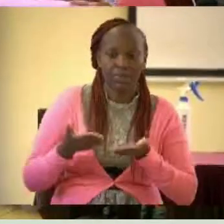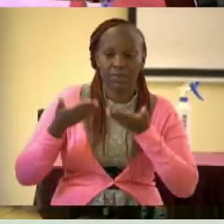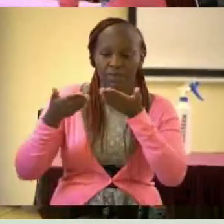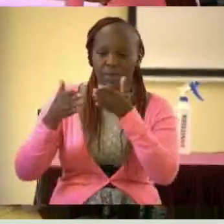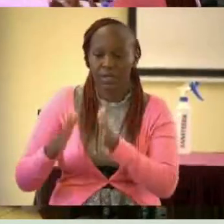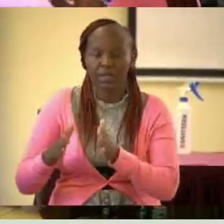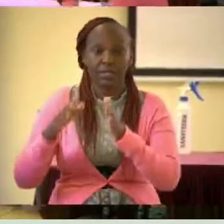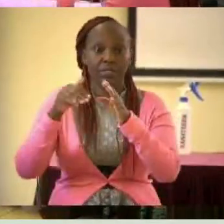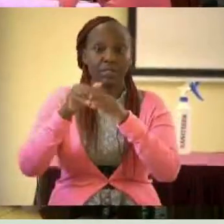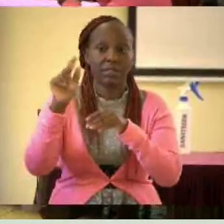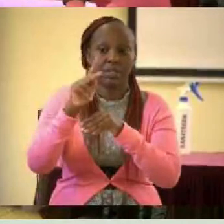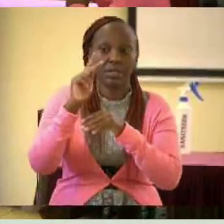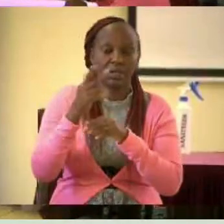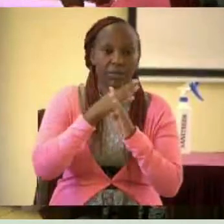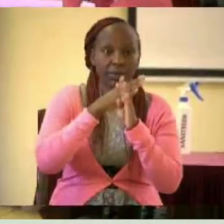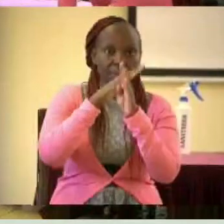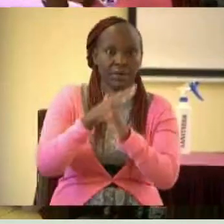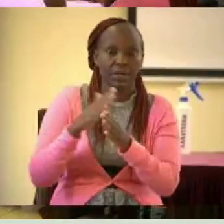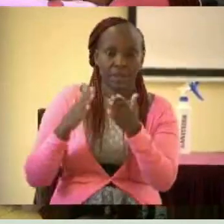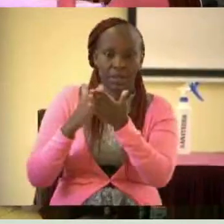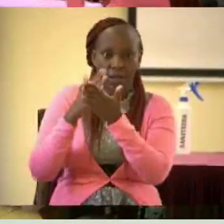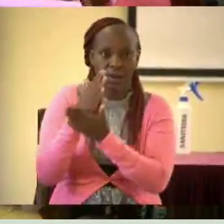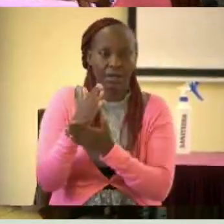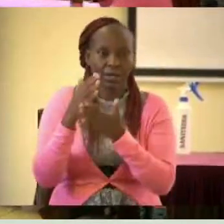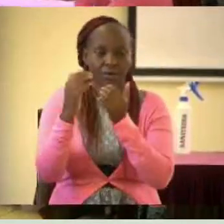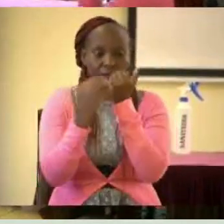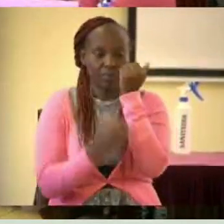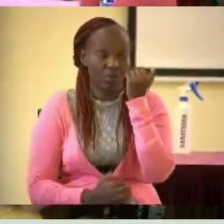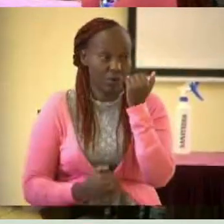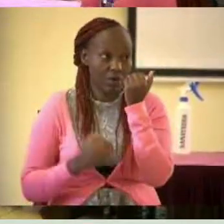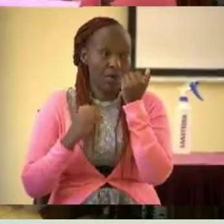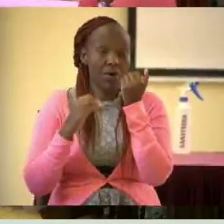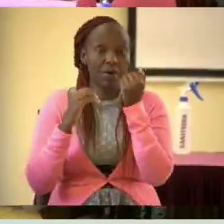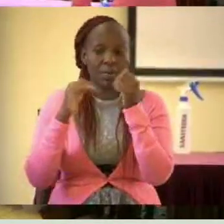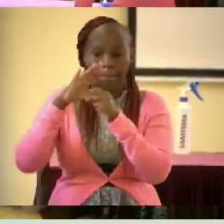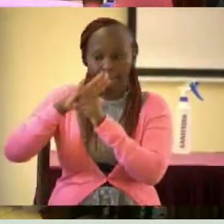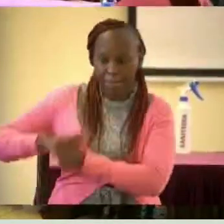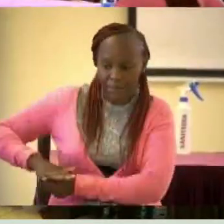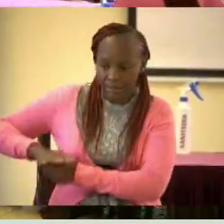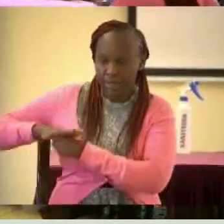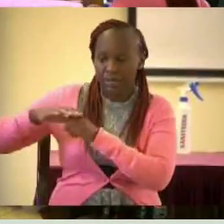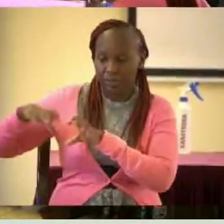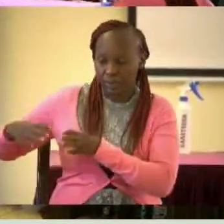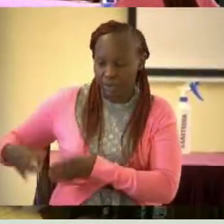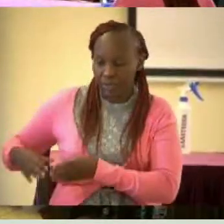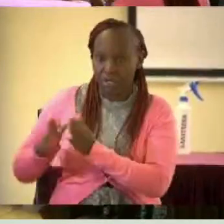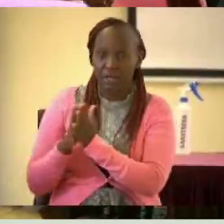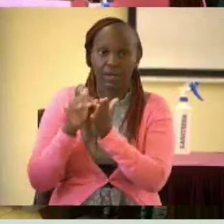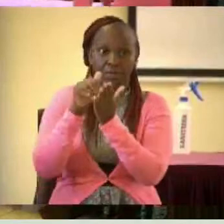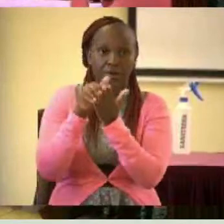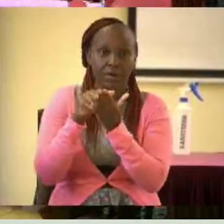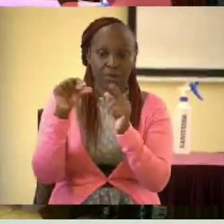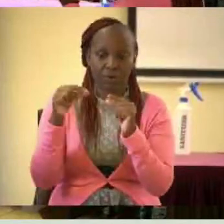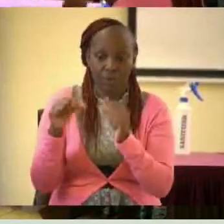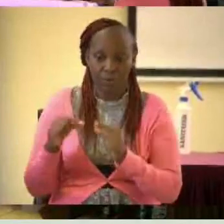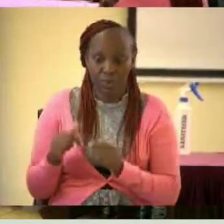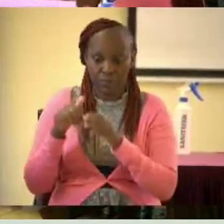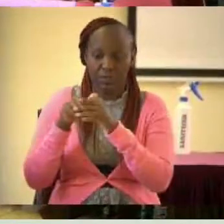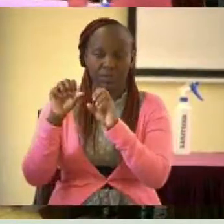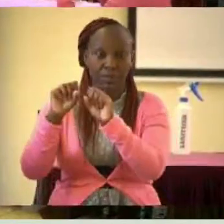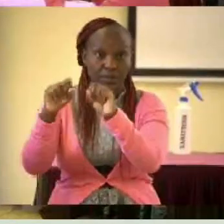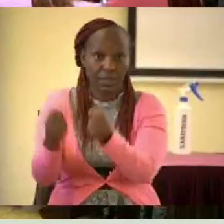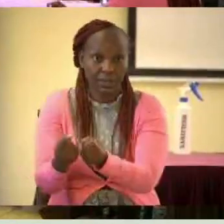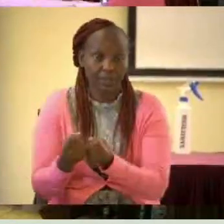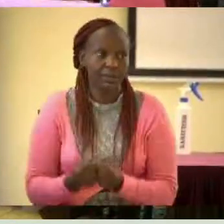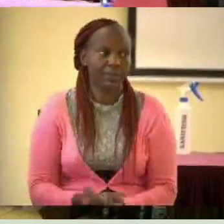in Kenya to protect the rights of the poor, marginalized, and vulnerable groups in the society.